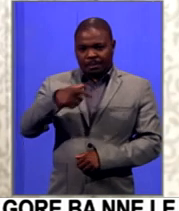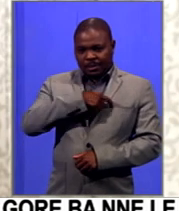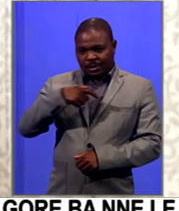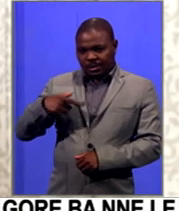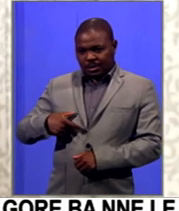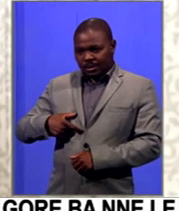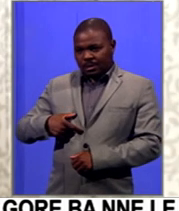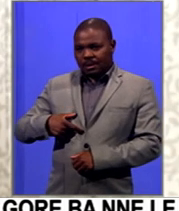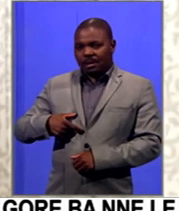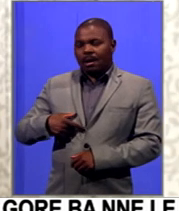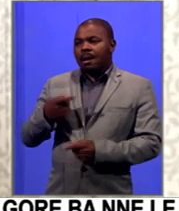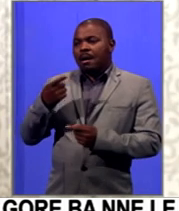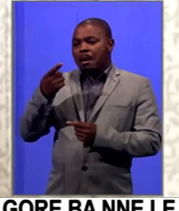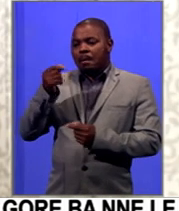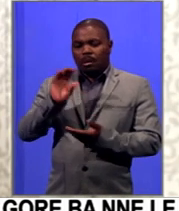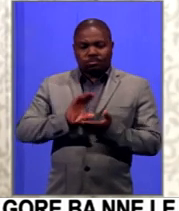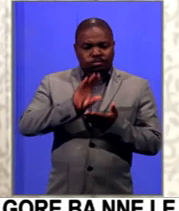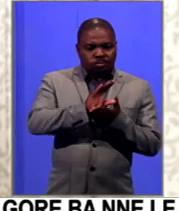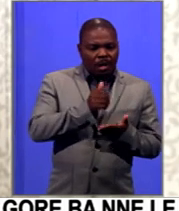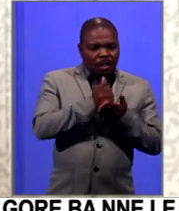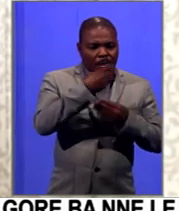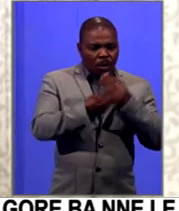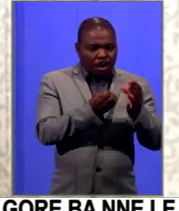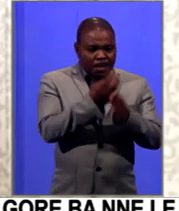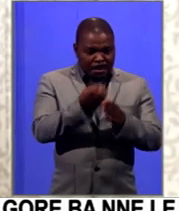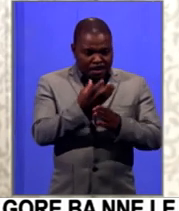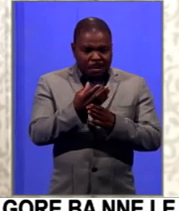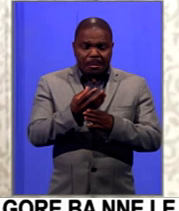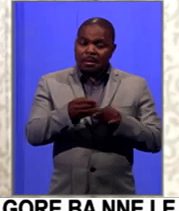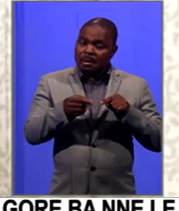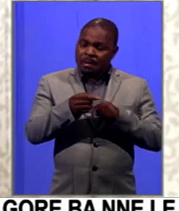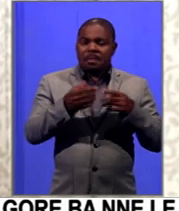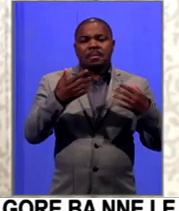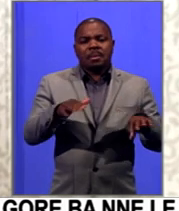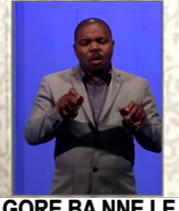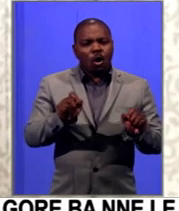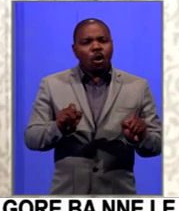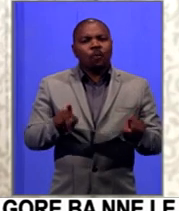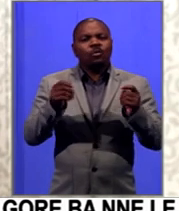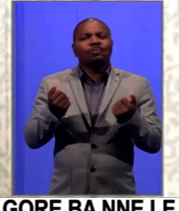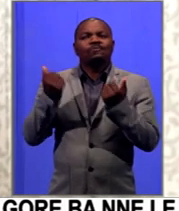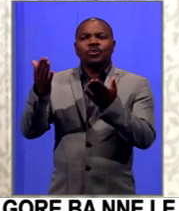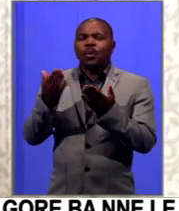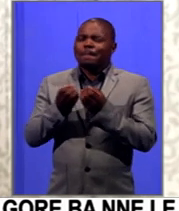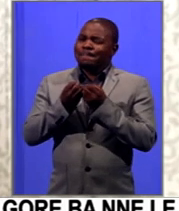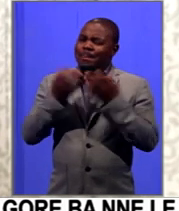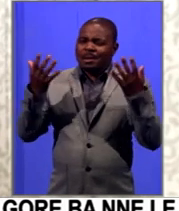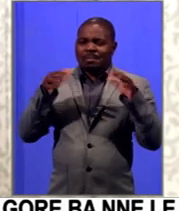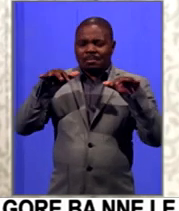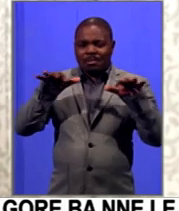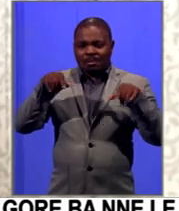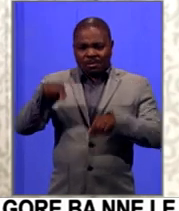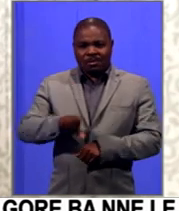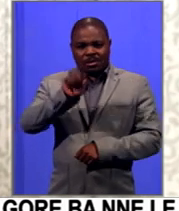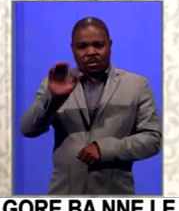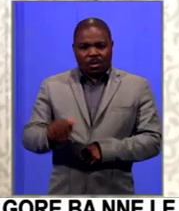employment stimulus has provided opportunities to many people in our country